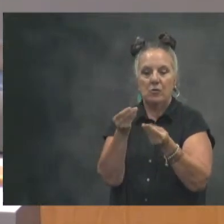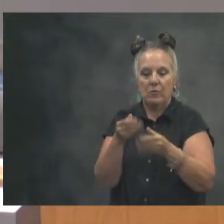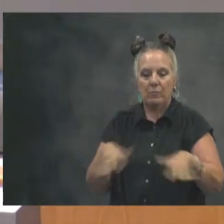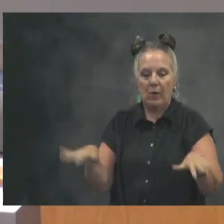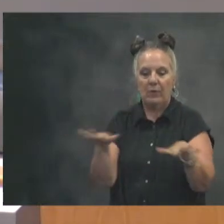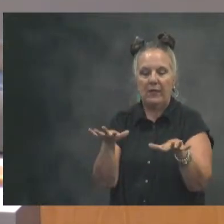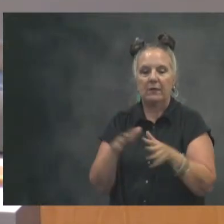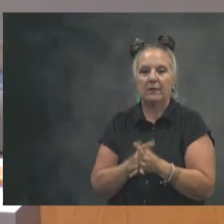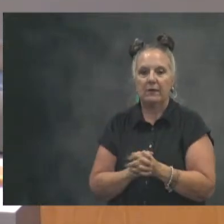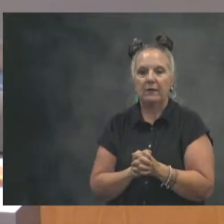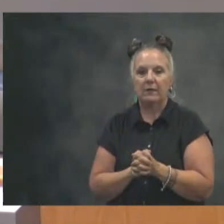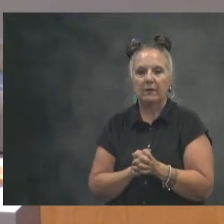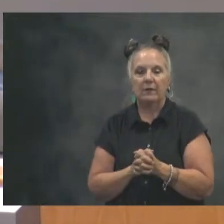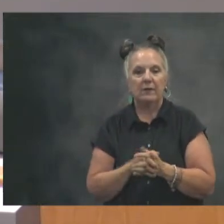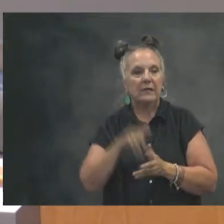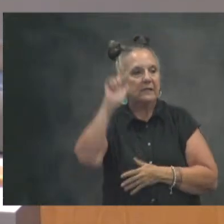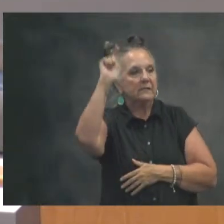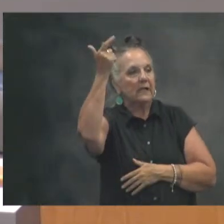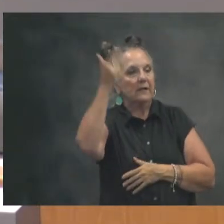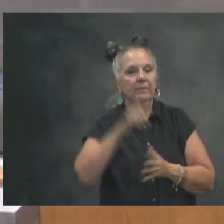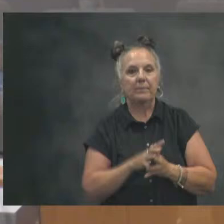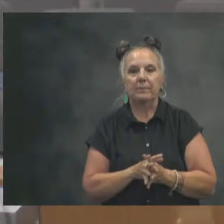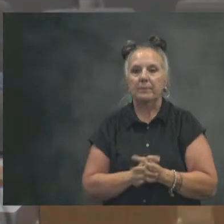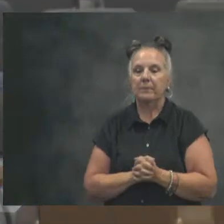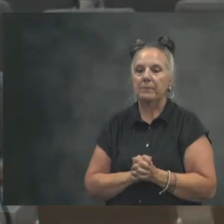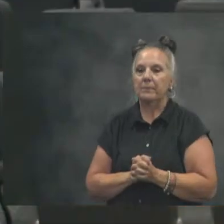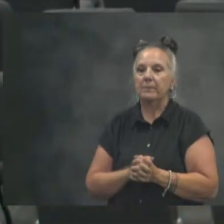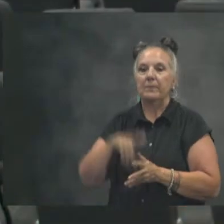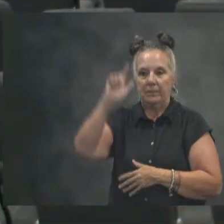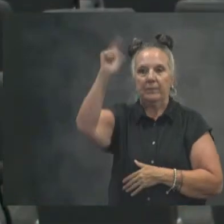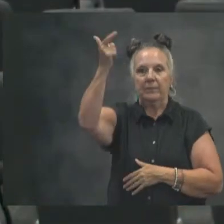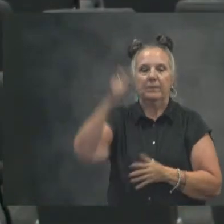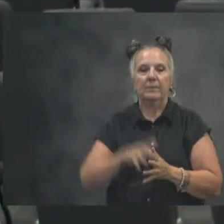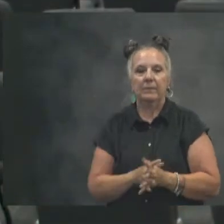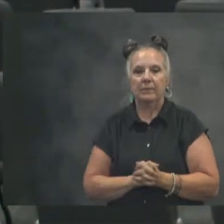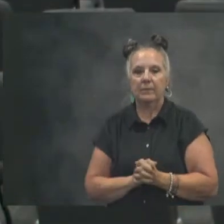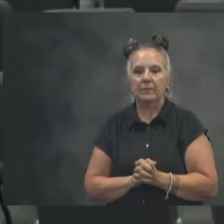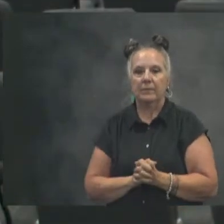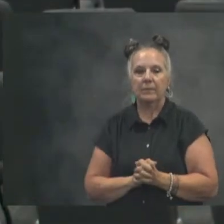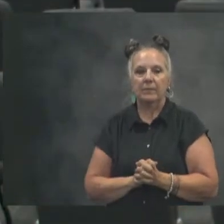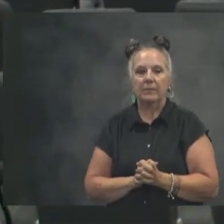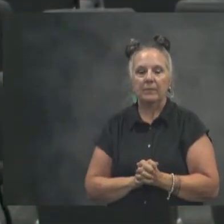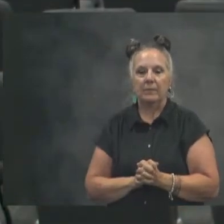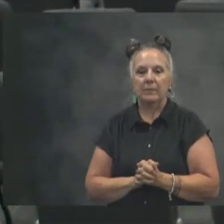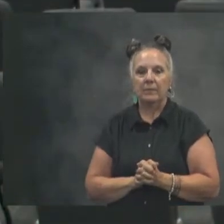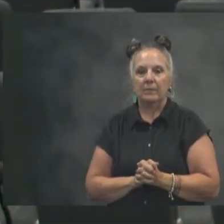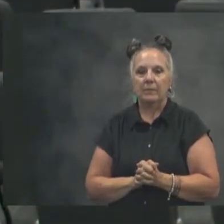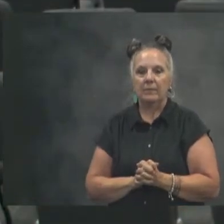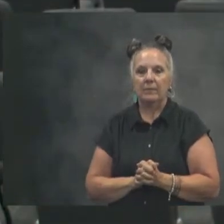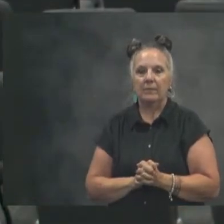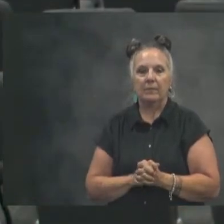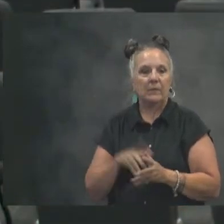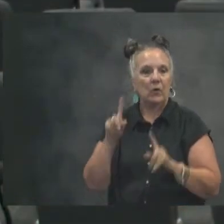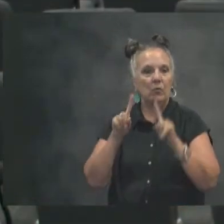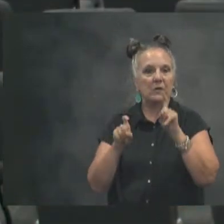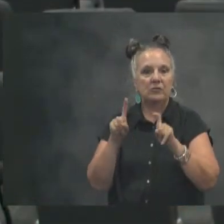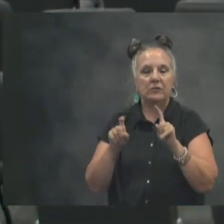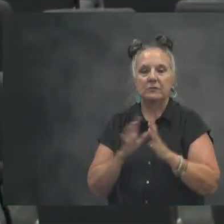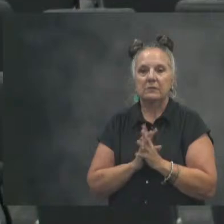Thank you, Mr. Stauffer. Is there a second? Second. Thank you, Dr. Zentmeyer. Any